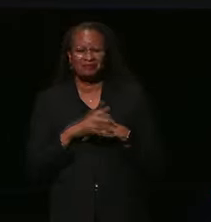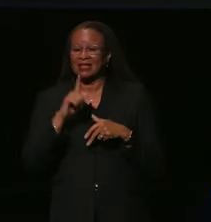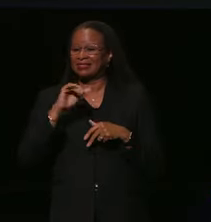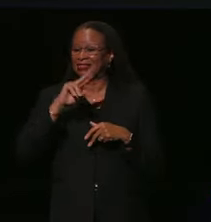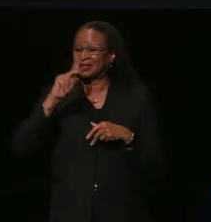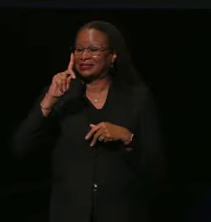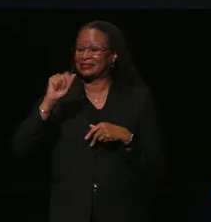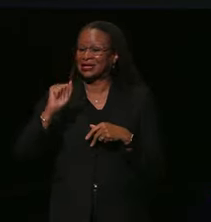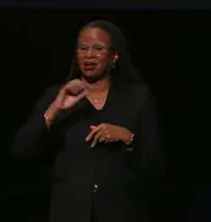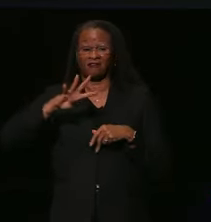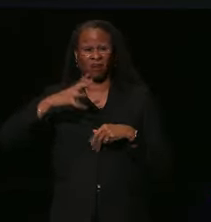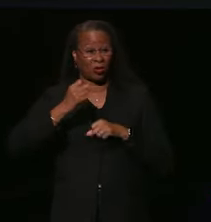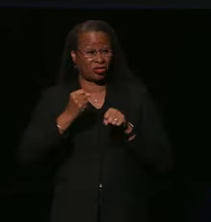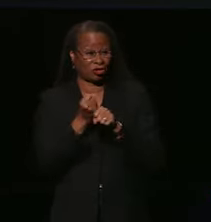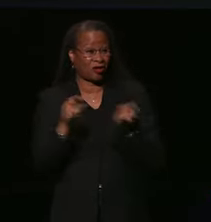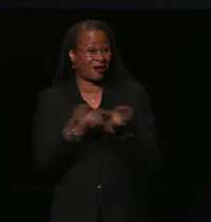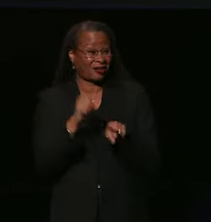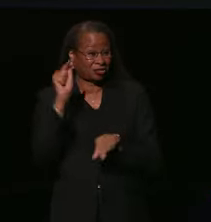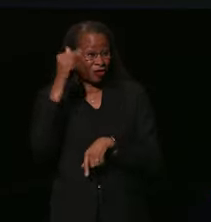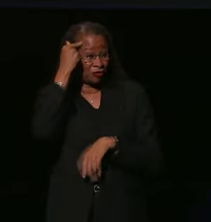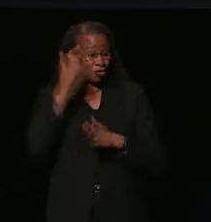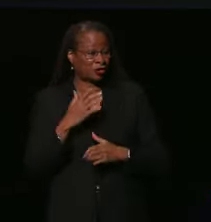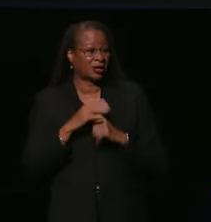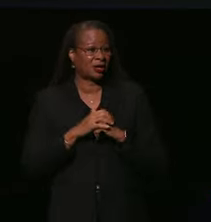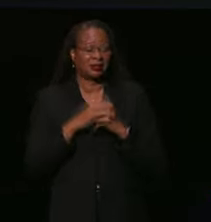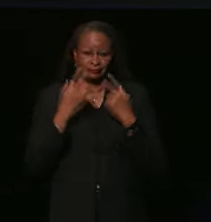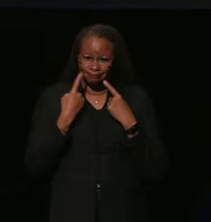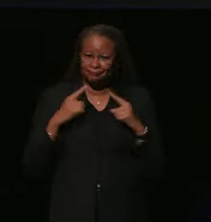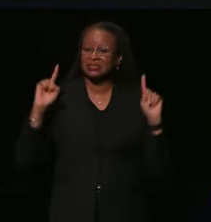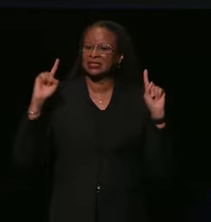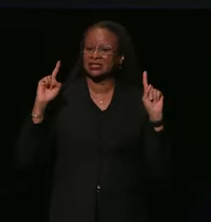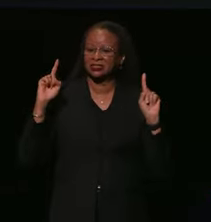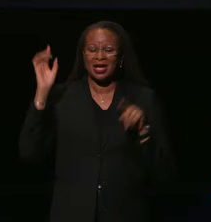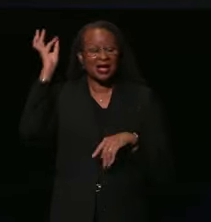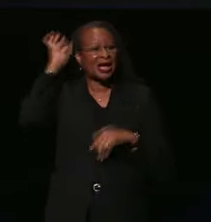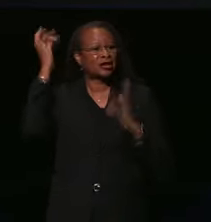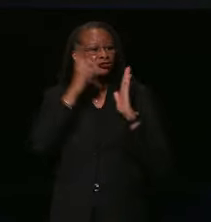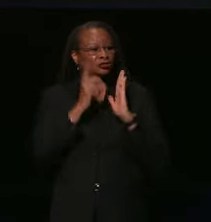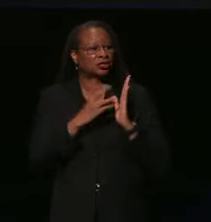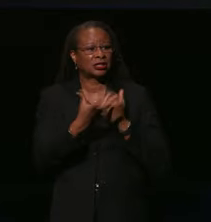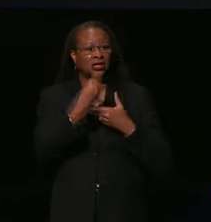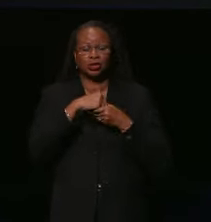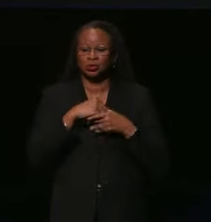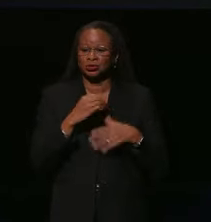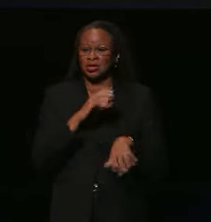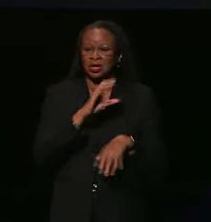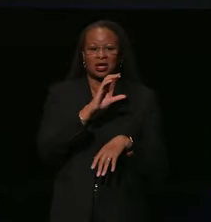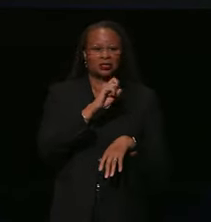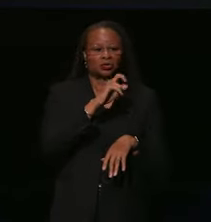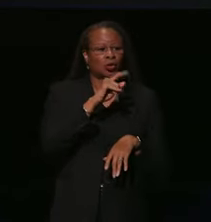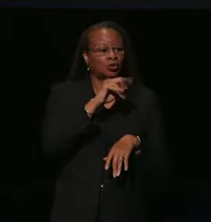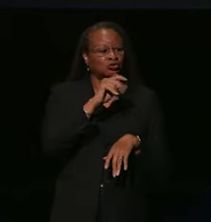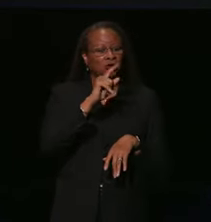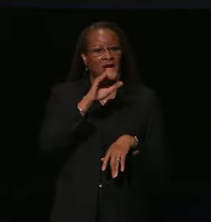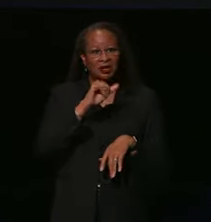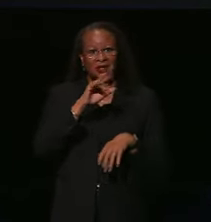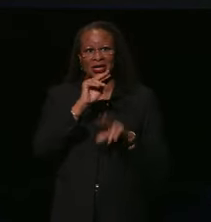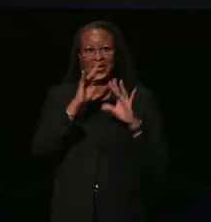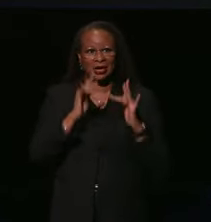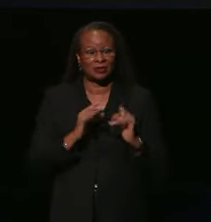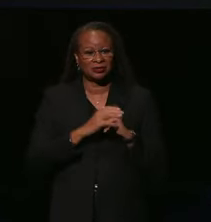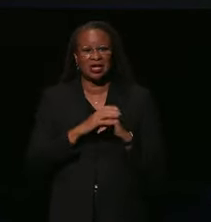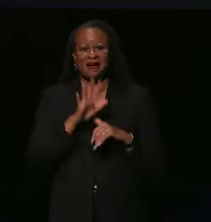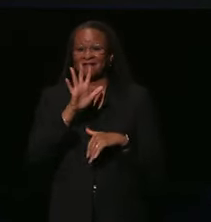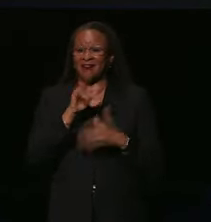Linda is in her fourth year as governor. She's an accomplished hair designer whose credits include The Social Network, 5 Fast and